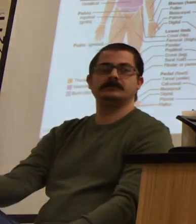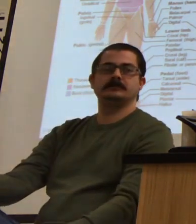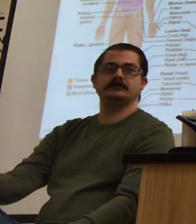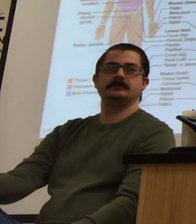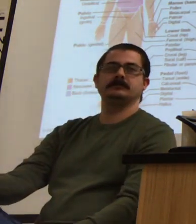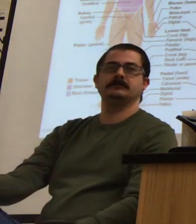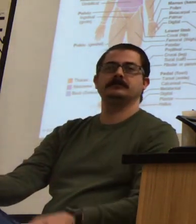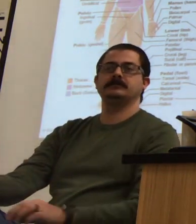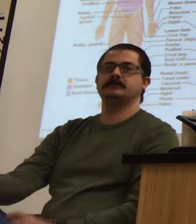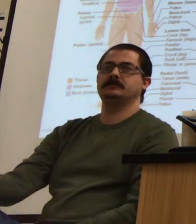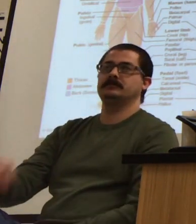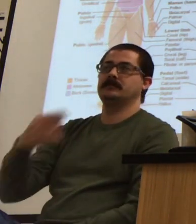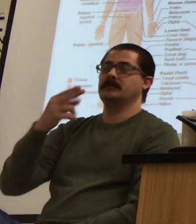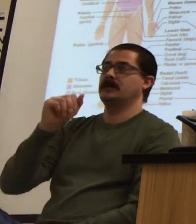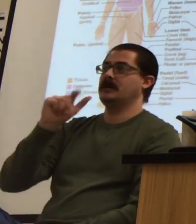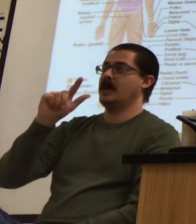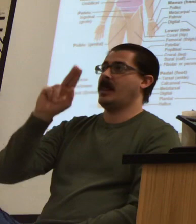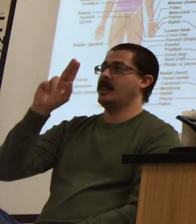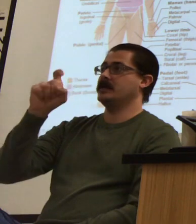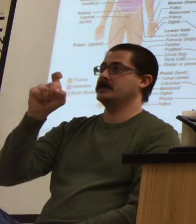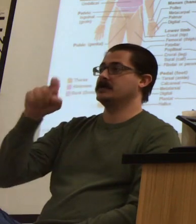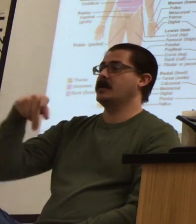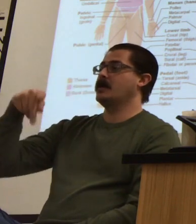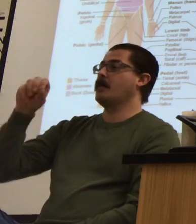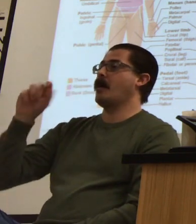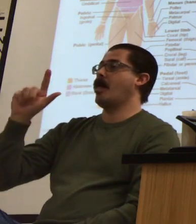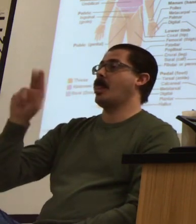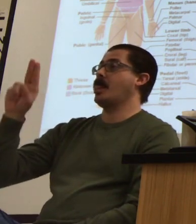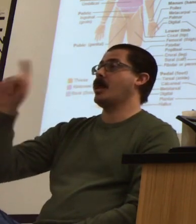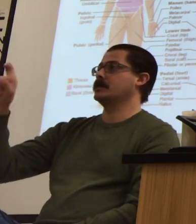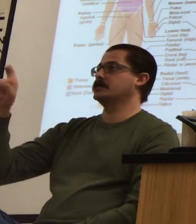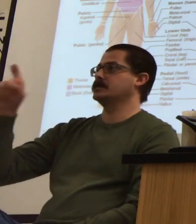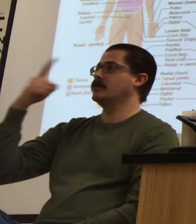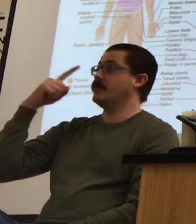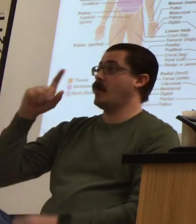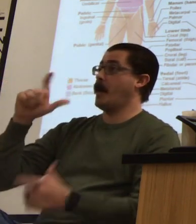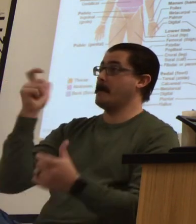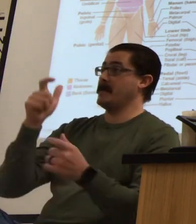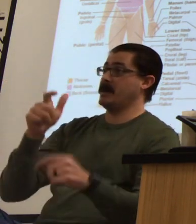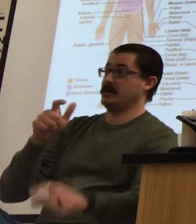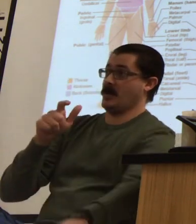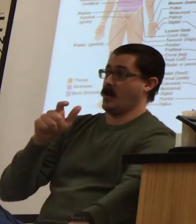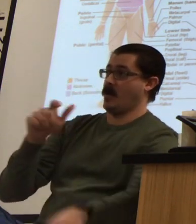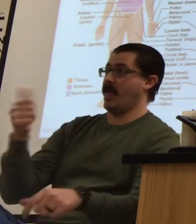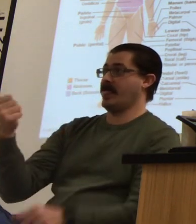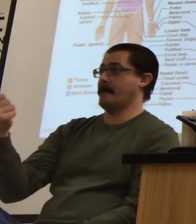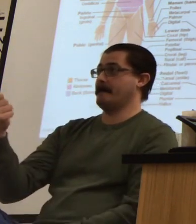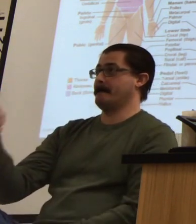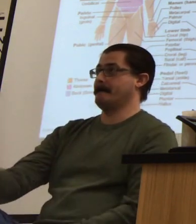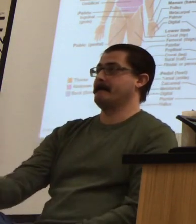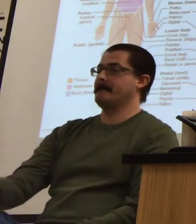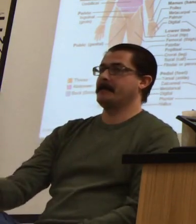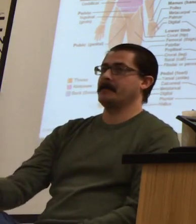In anatomy, you have hallux and you have pollux for big toe and thumb. Okay, we'll learn the rest later, but